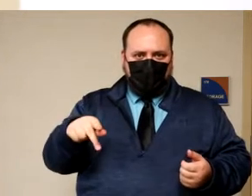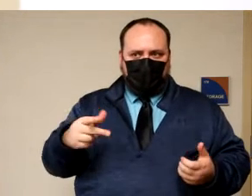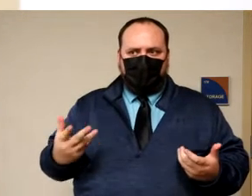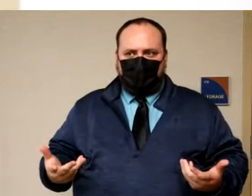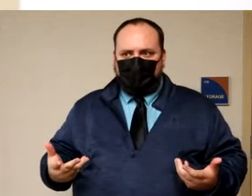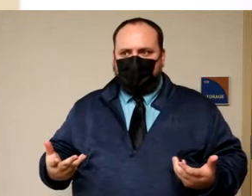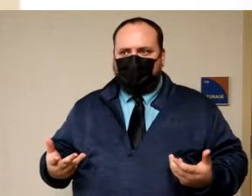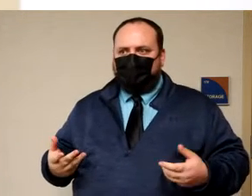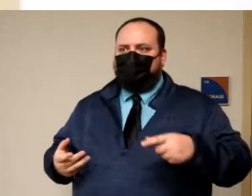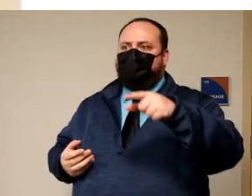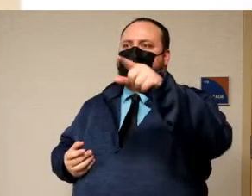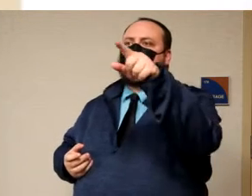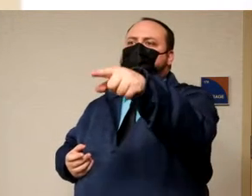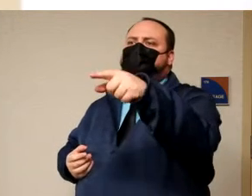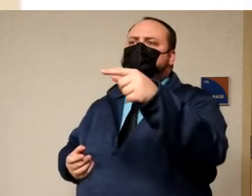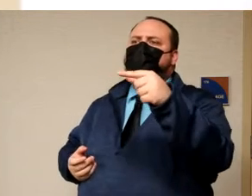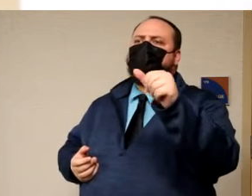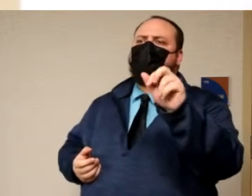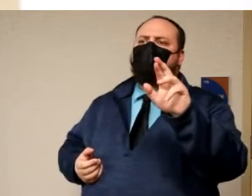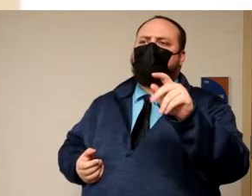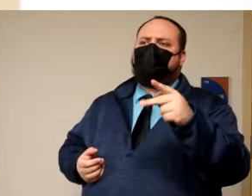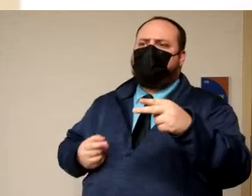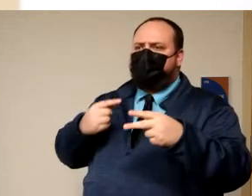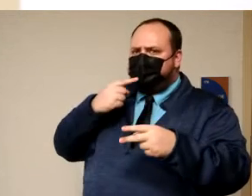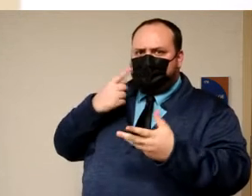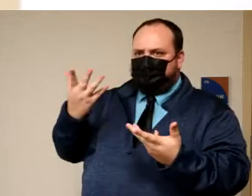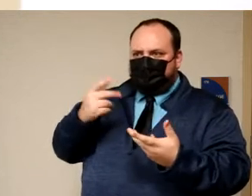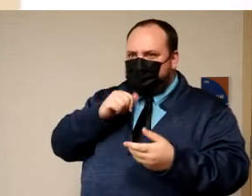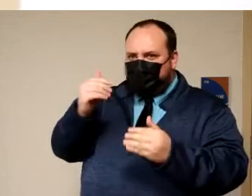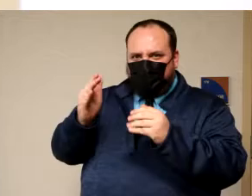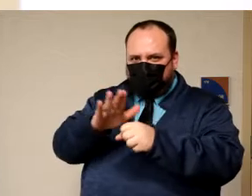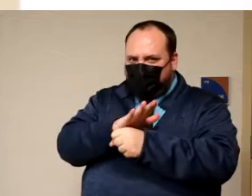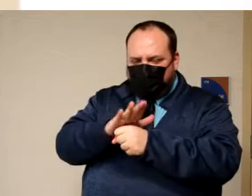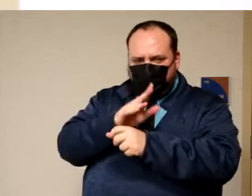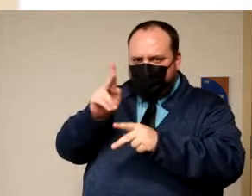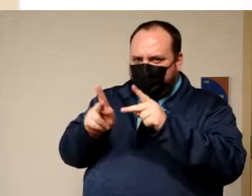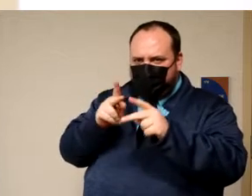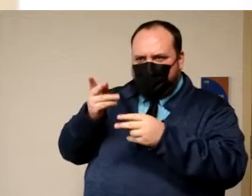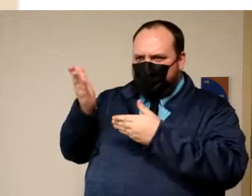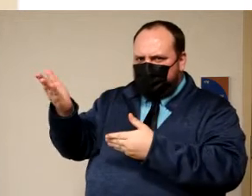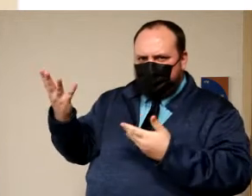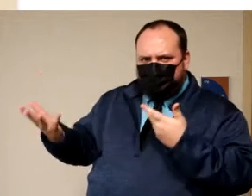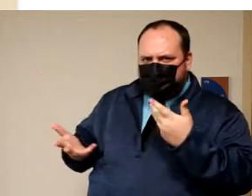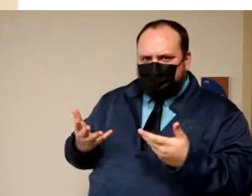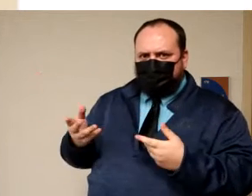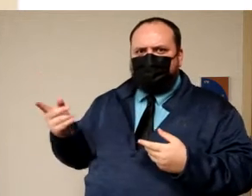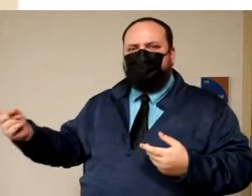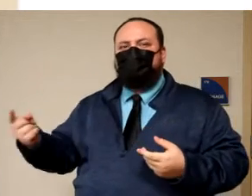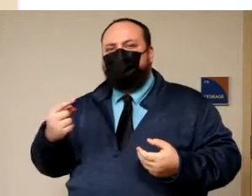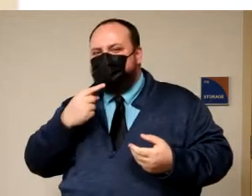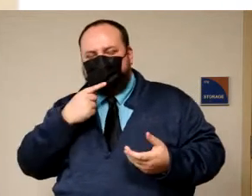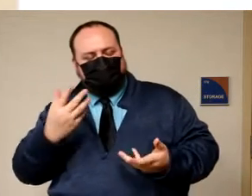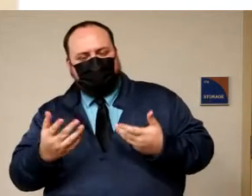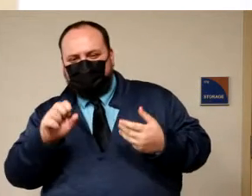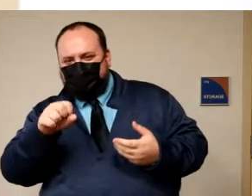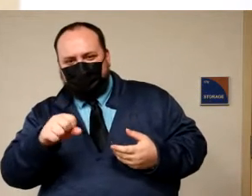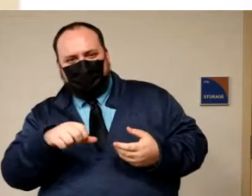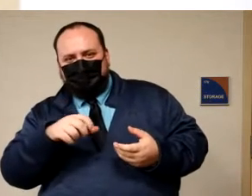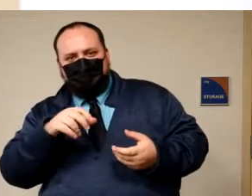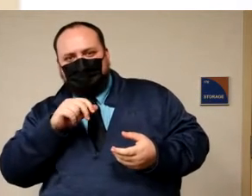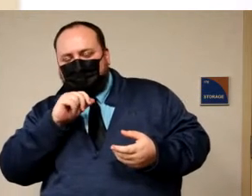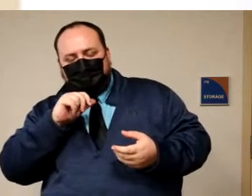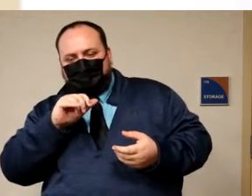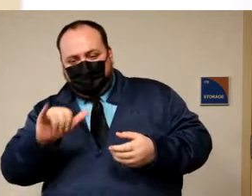I guess I'm just saying, yeah, I guess there's a fair amount of people there. yeah, so it would probably be a fair amount of people, not the biggest